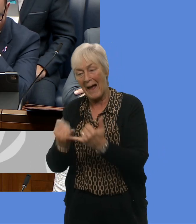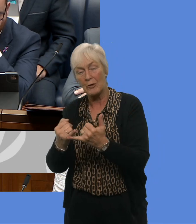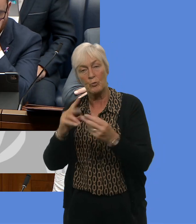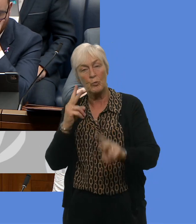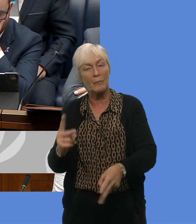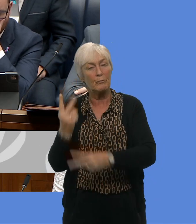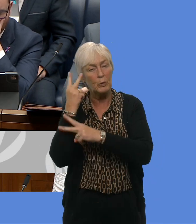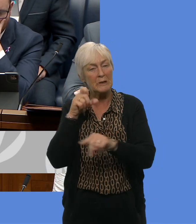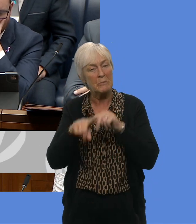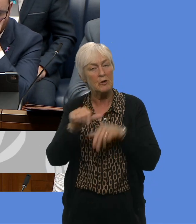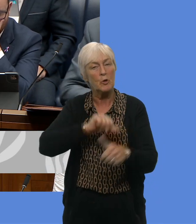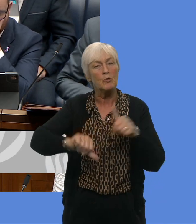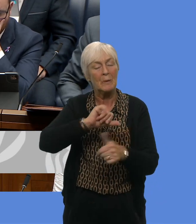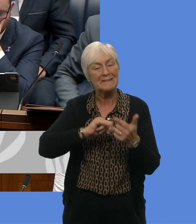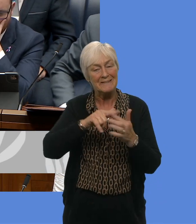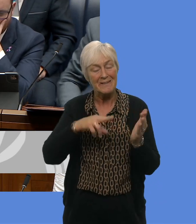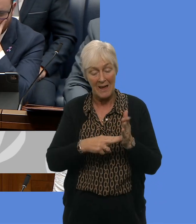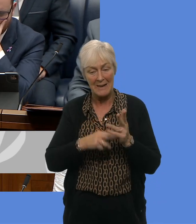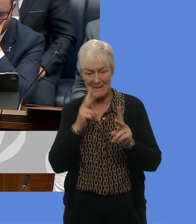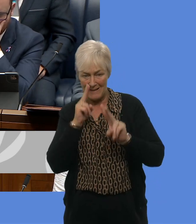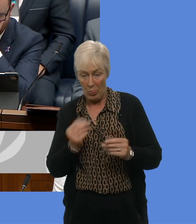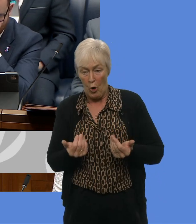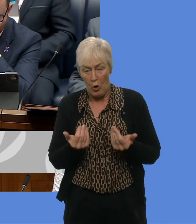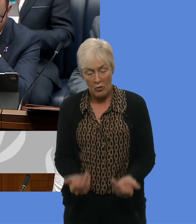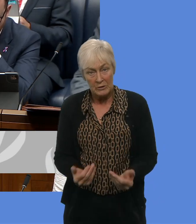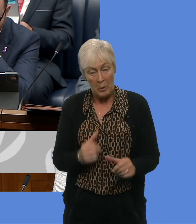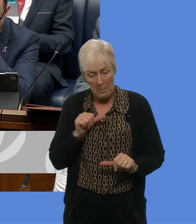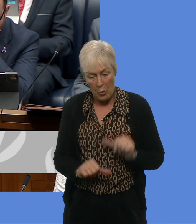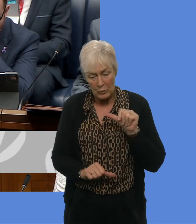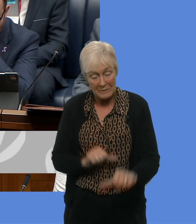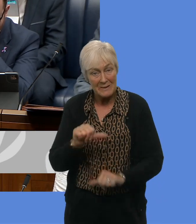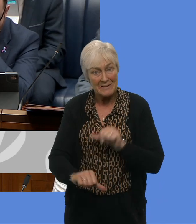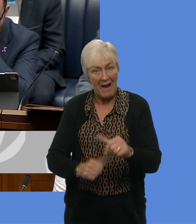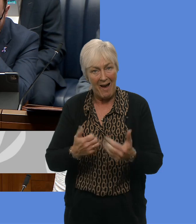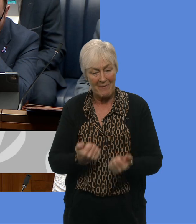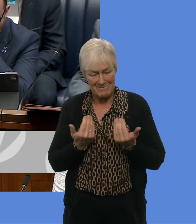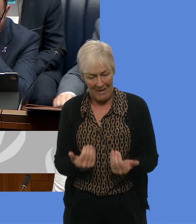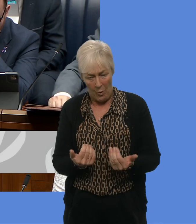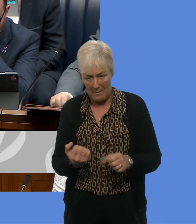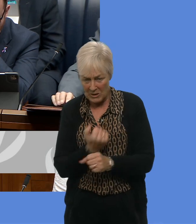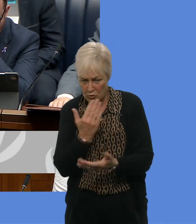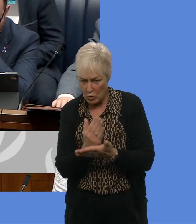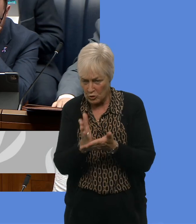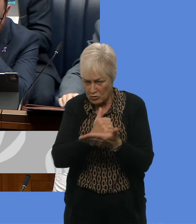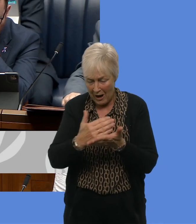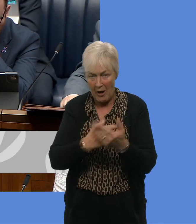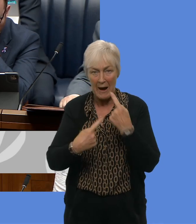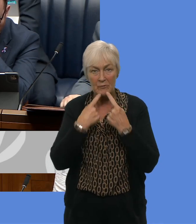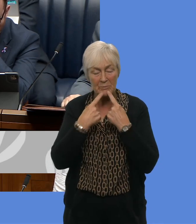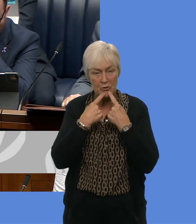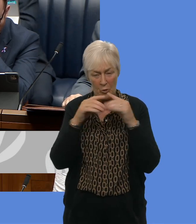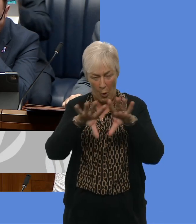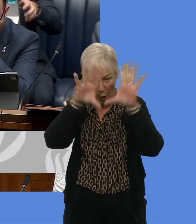educational needs is about looking at the current processes that are involved, making it more streamlined, sharing of information, and all of